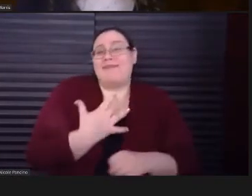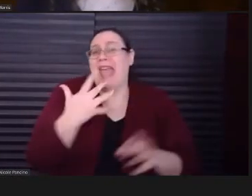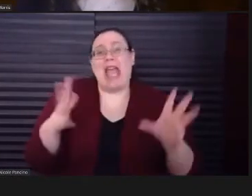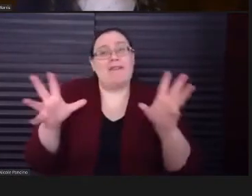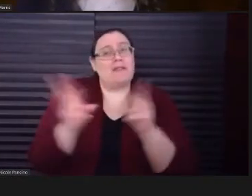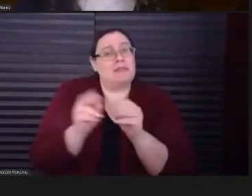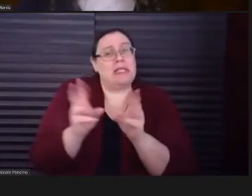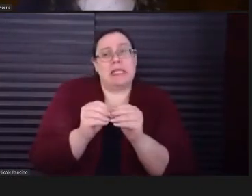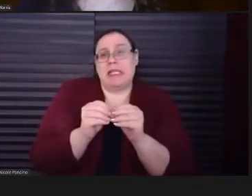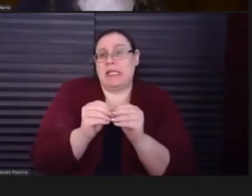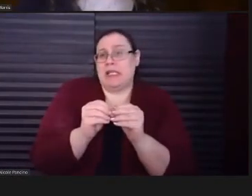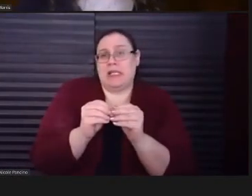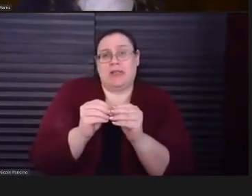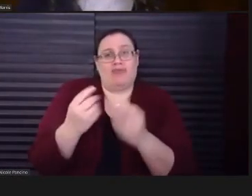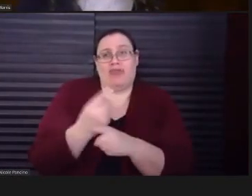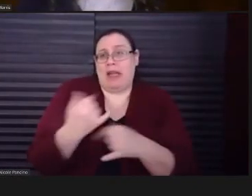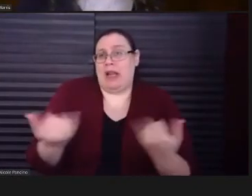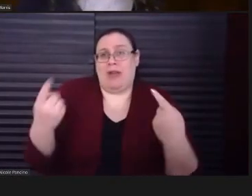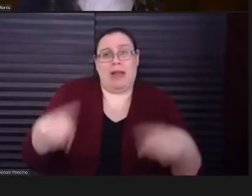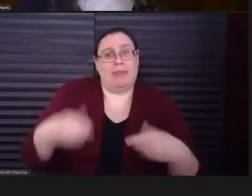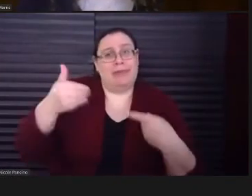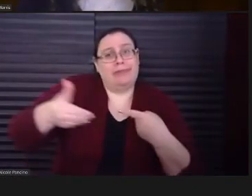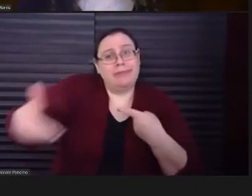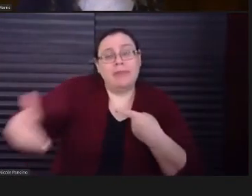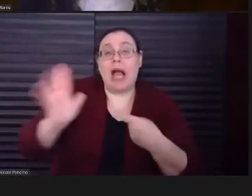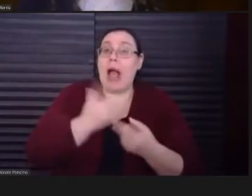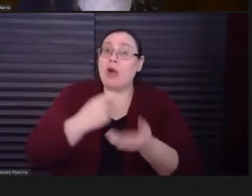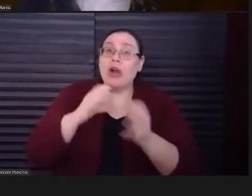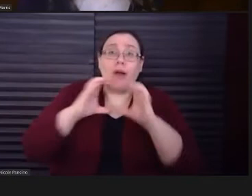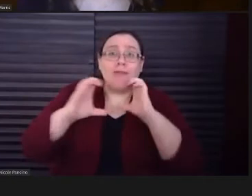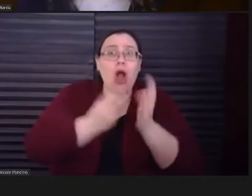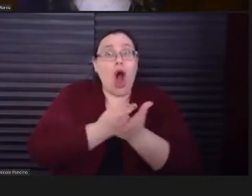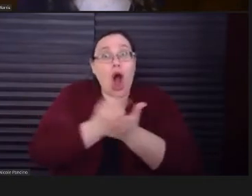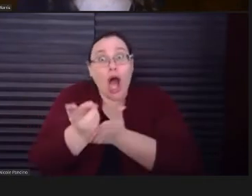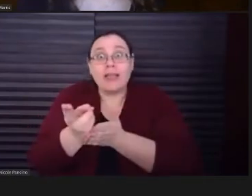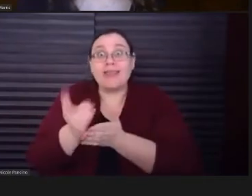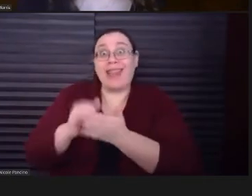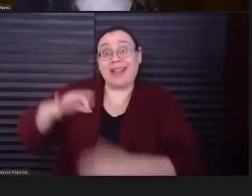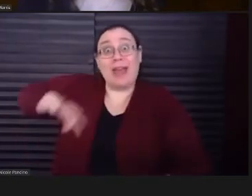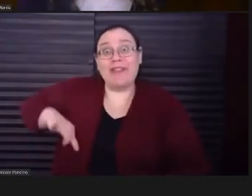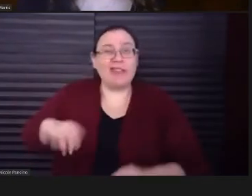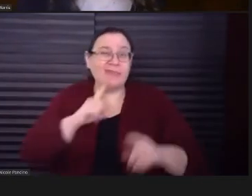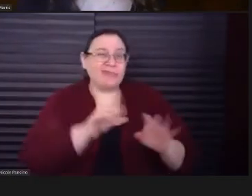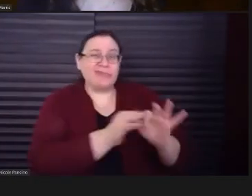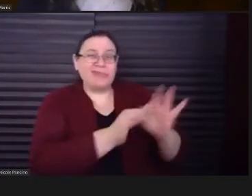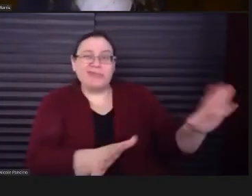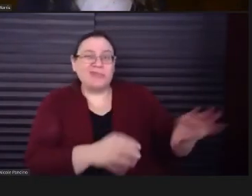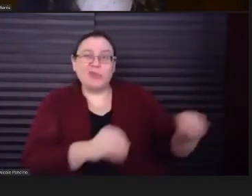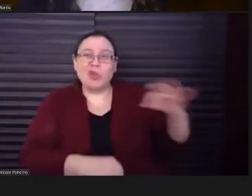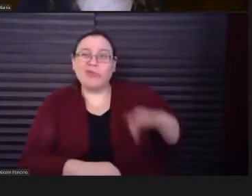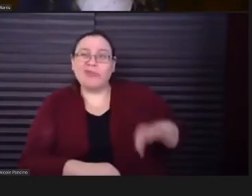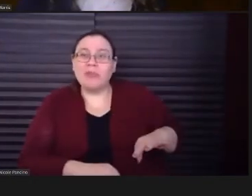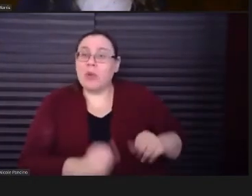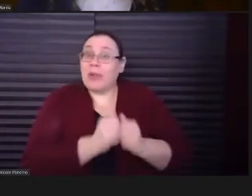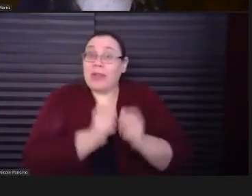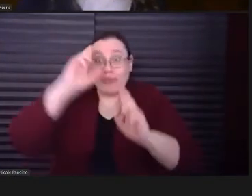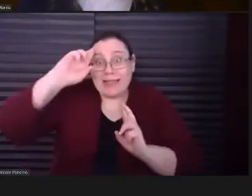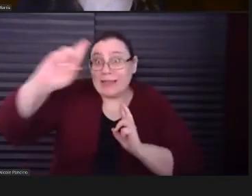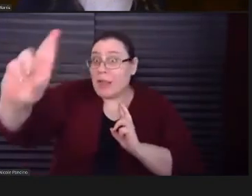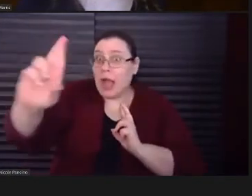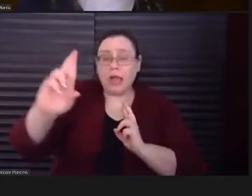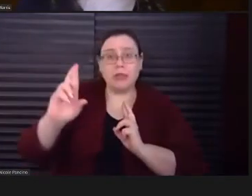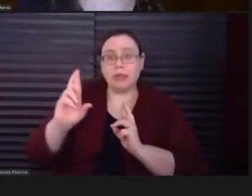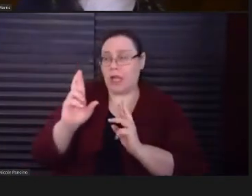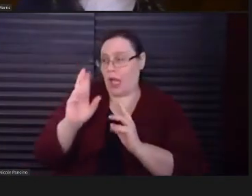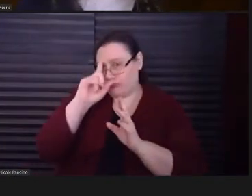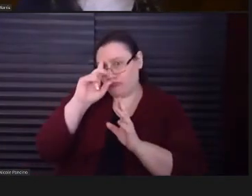the time. We have honest conversations about what's useful and what's not useful. It's done respectfully. It's done with deference to the lived